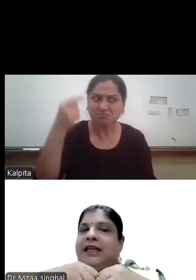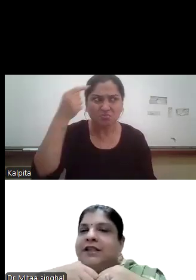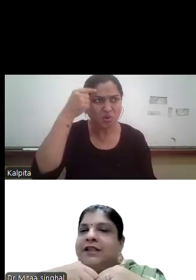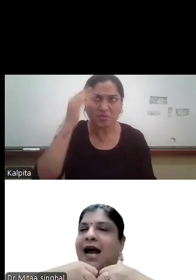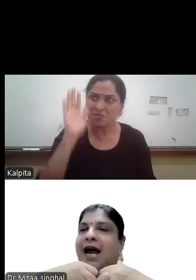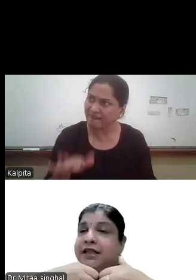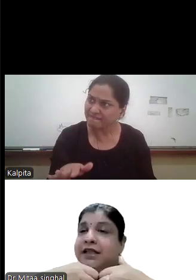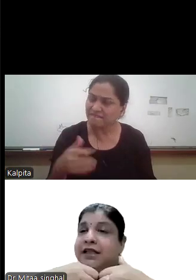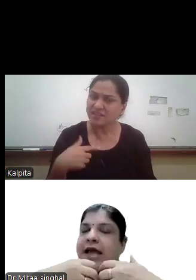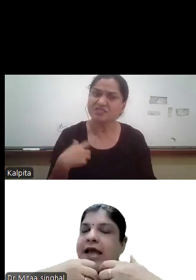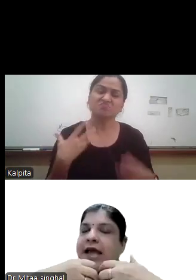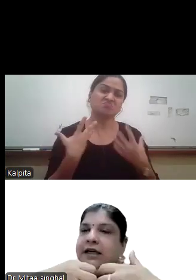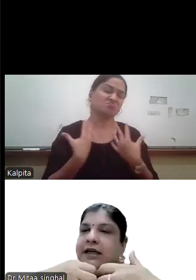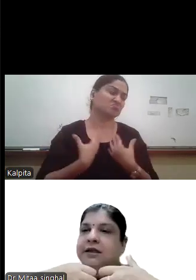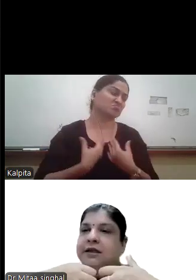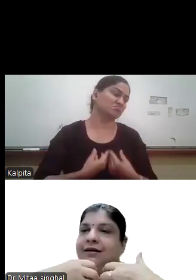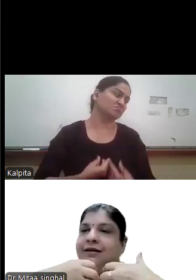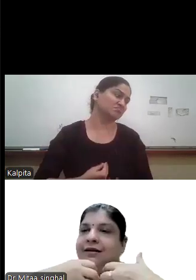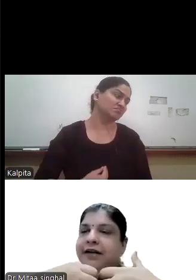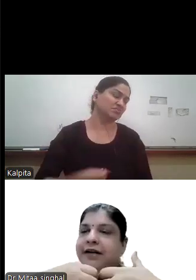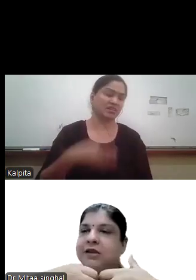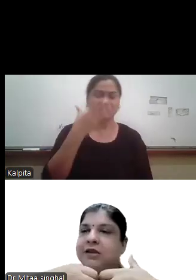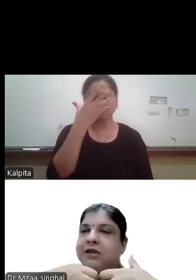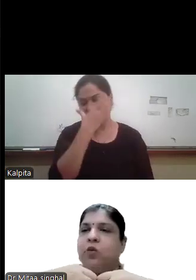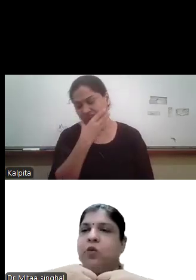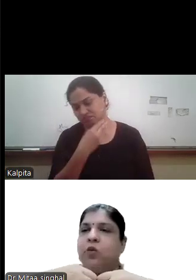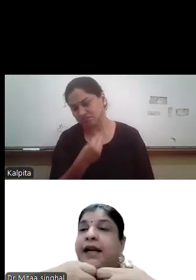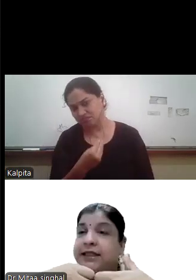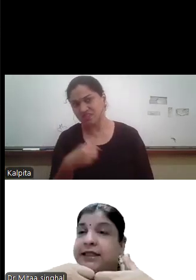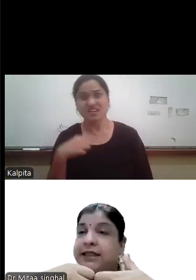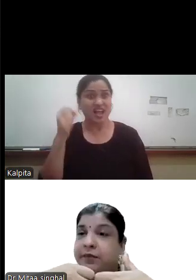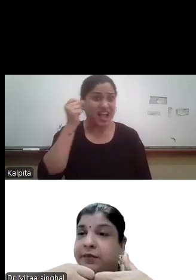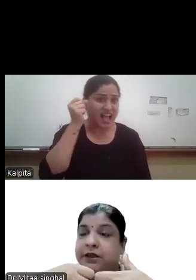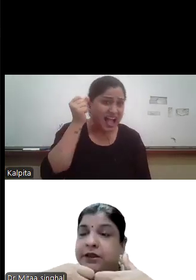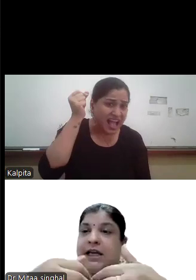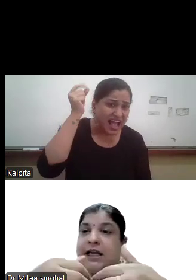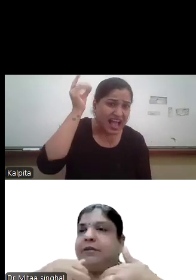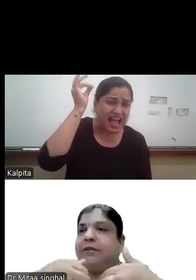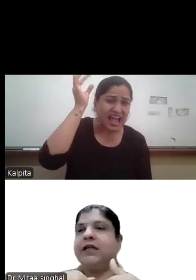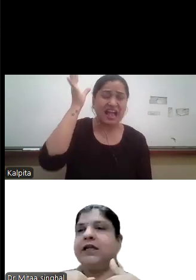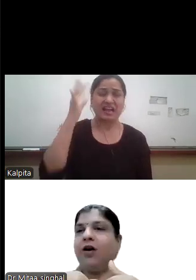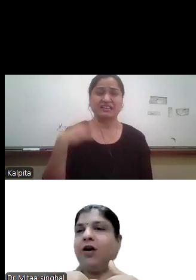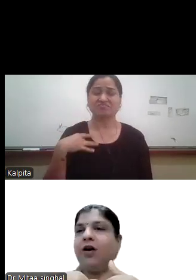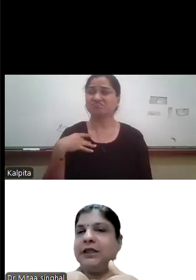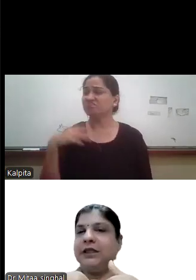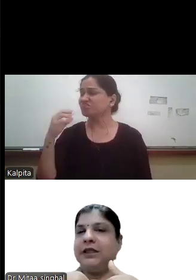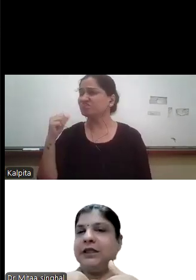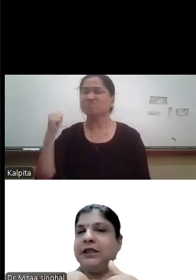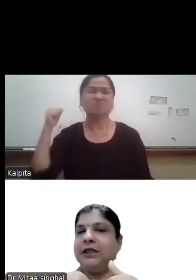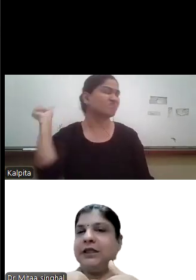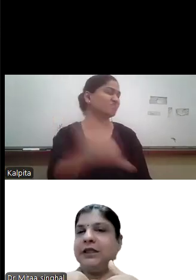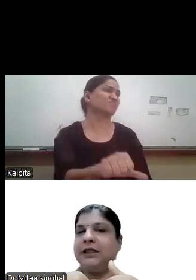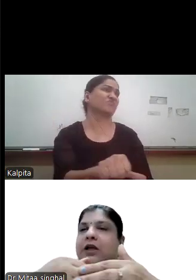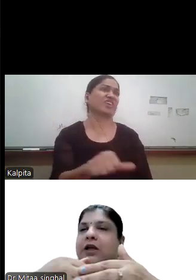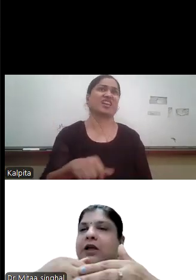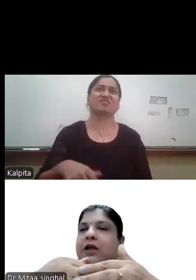grief, sadness, anger, regrets that why it has happened with us. The acceptance does not come easily. So